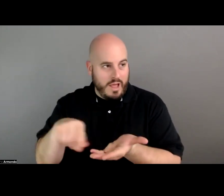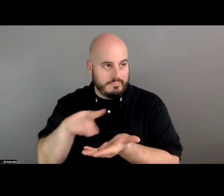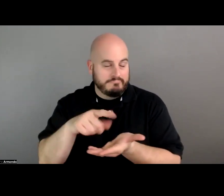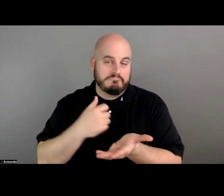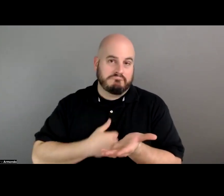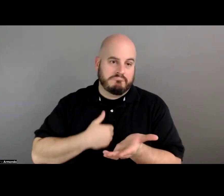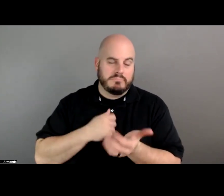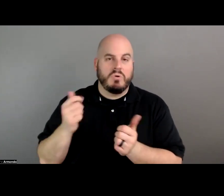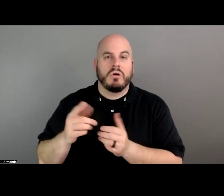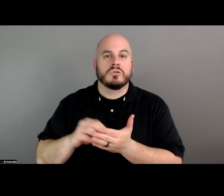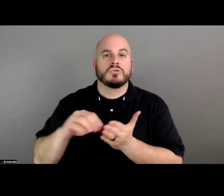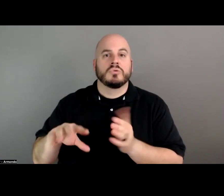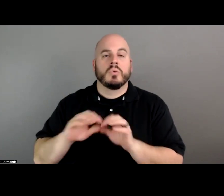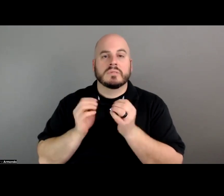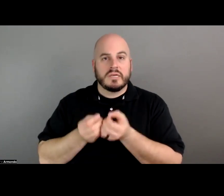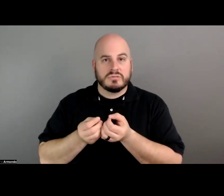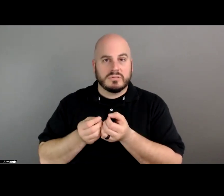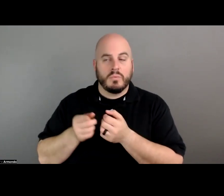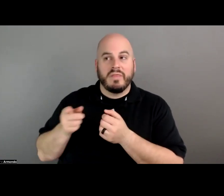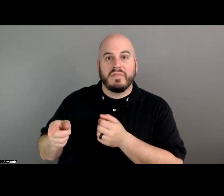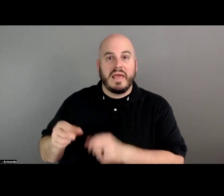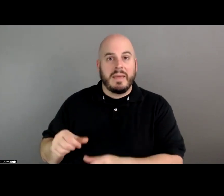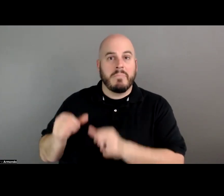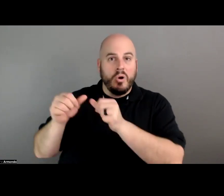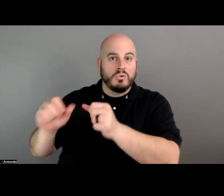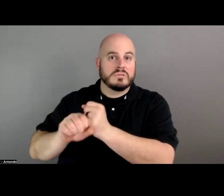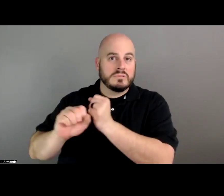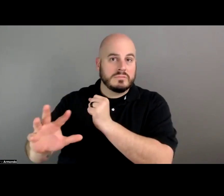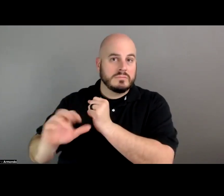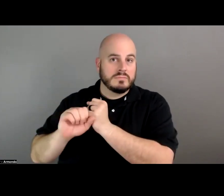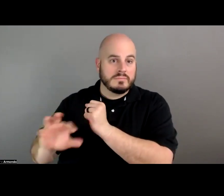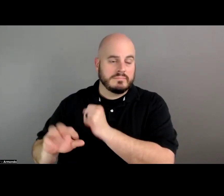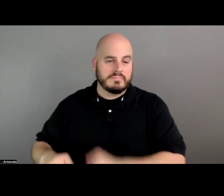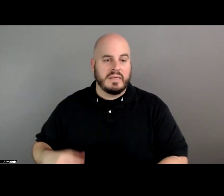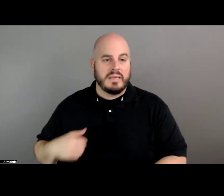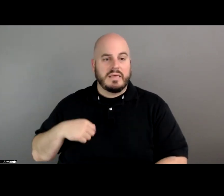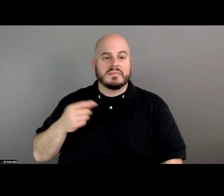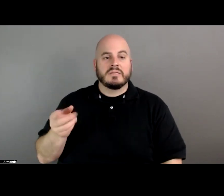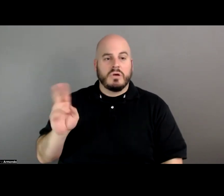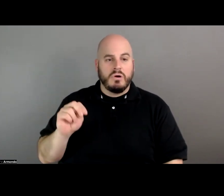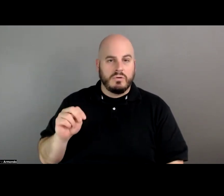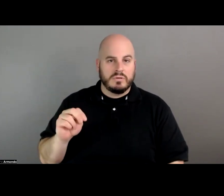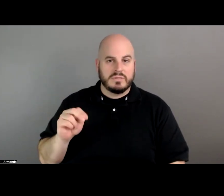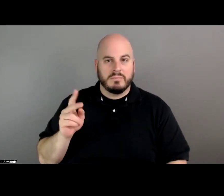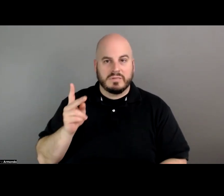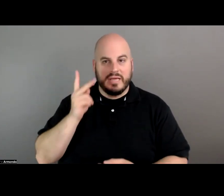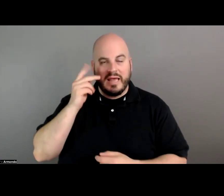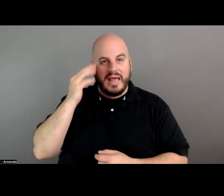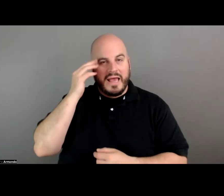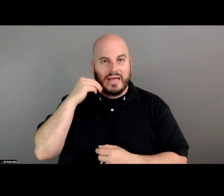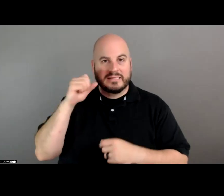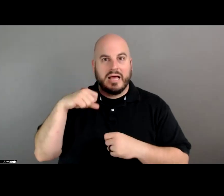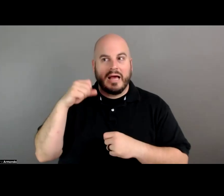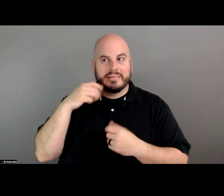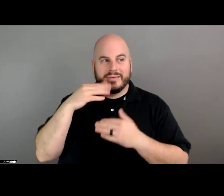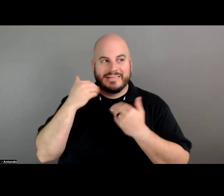student organizations and what they post is its own, I'm seeing a bunch of heads nodding and smiling,